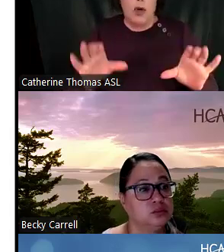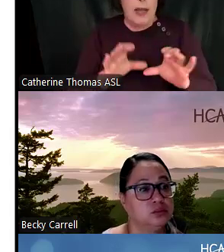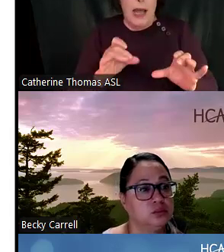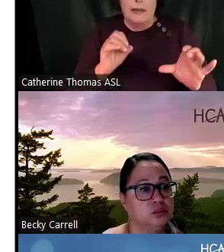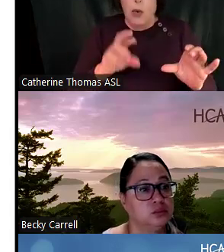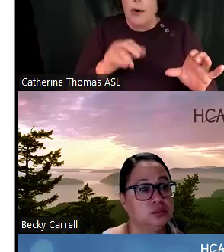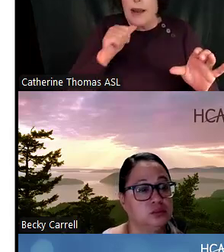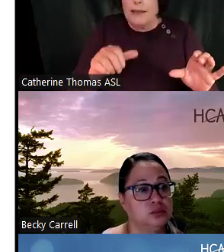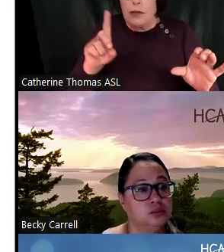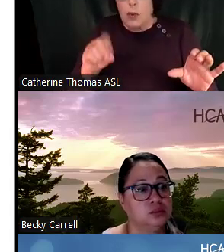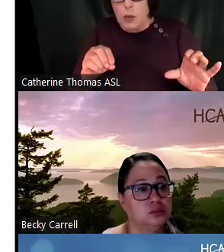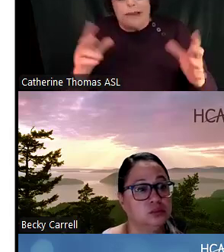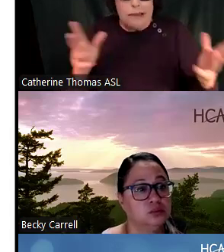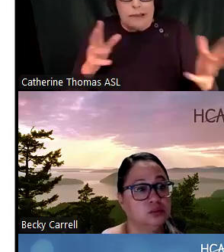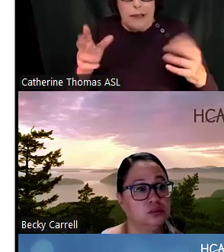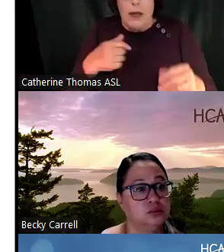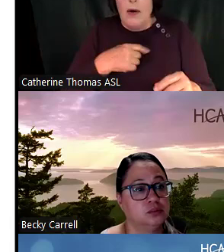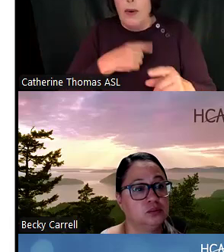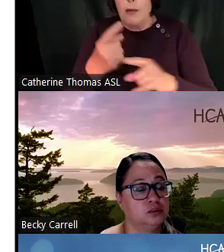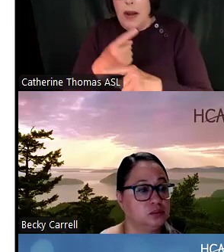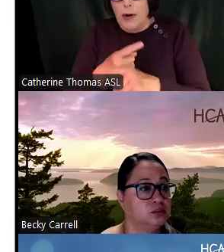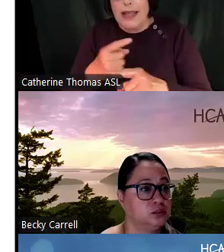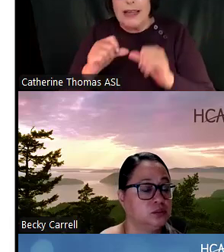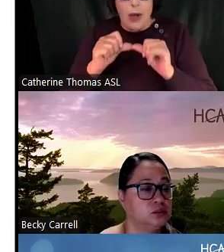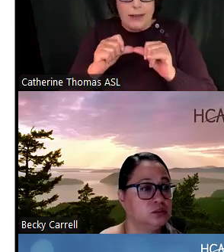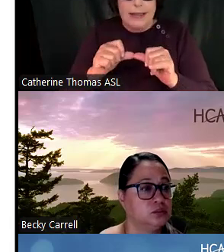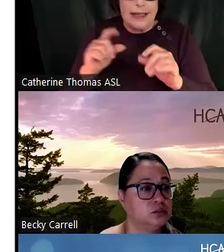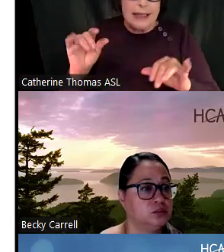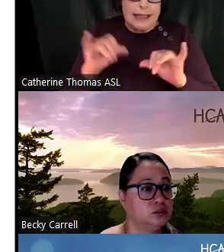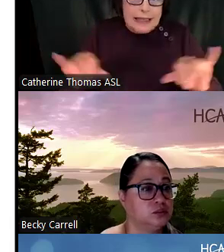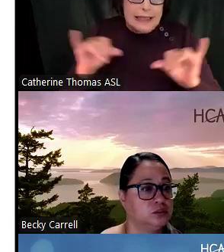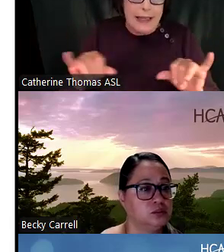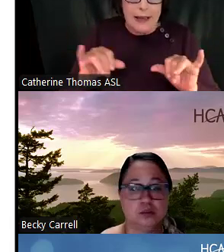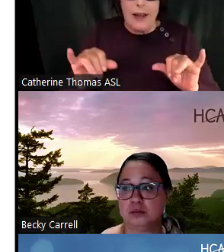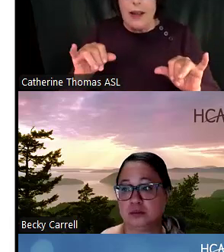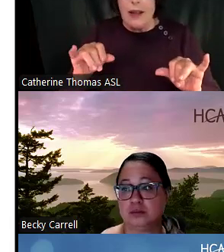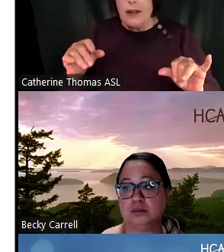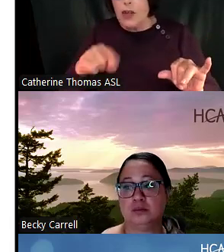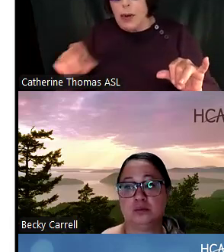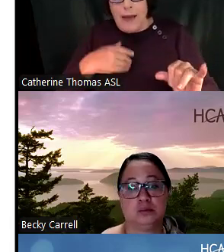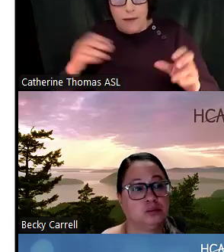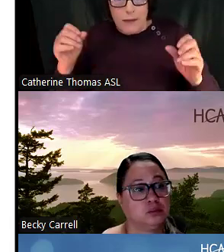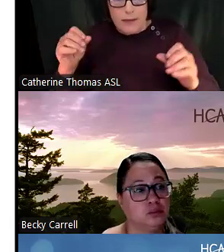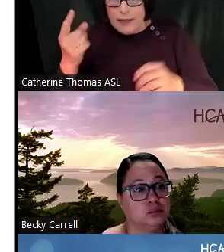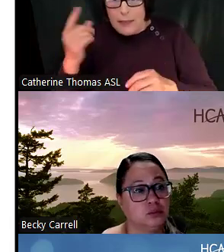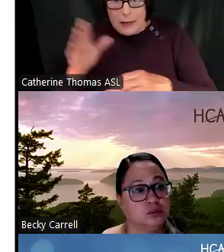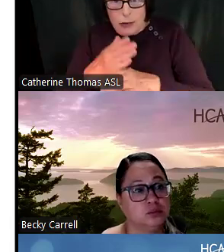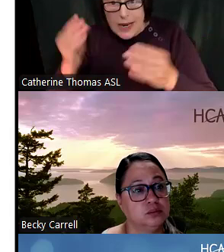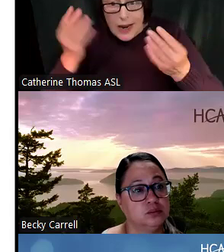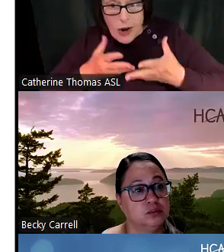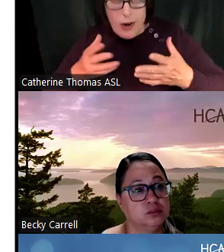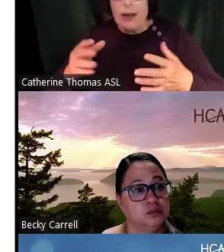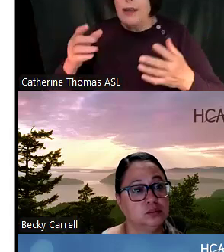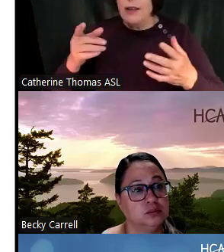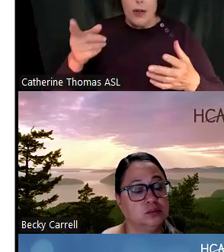work regularly, constantly, consistently with anybody who has information to share, opportunities to help us encourage